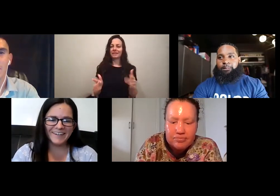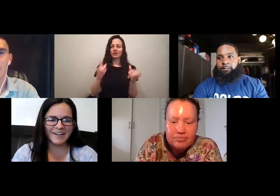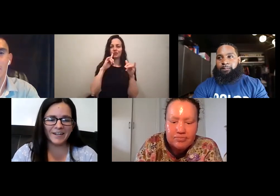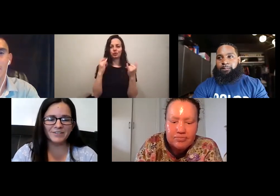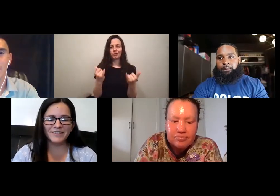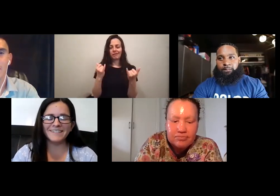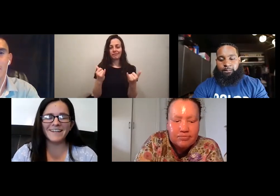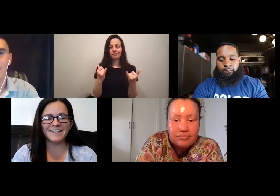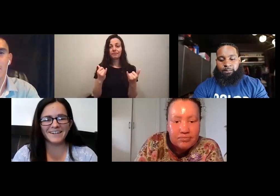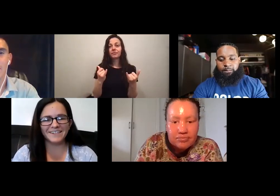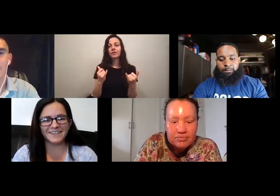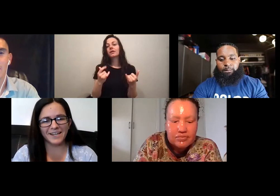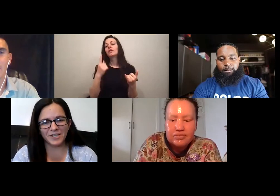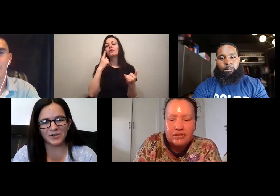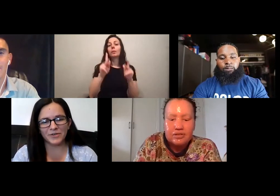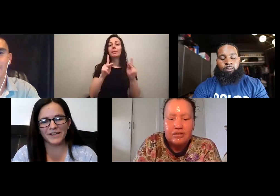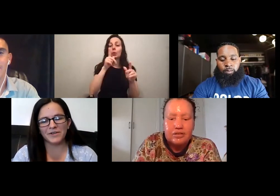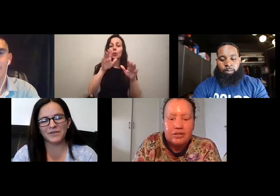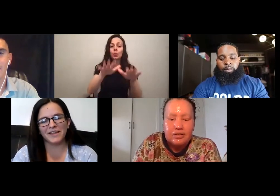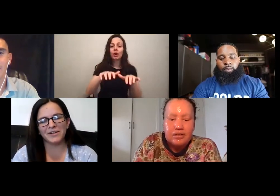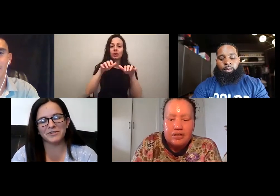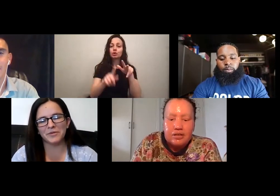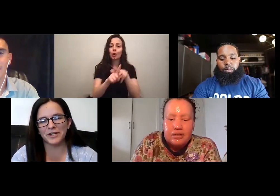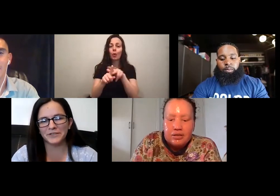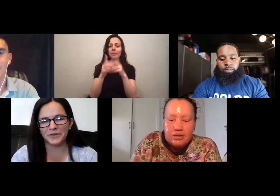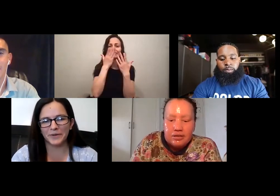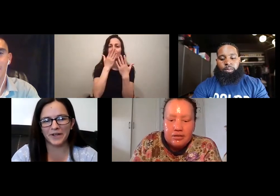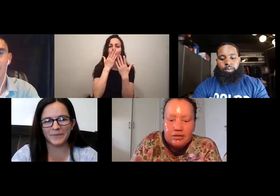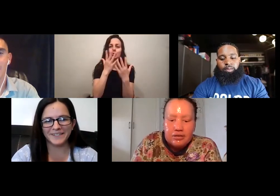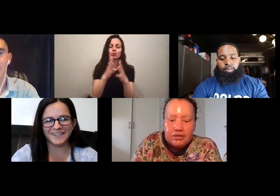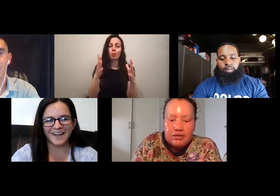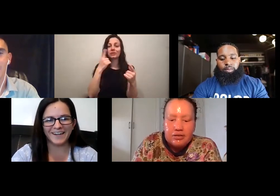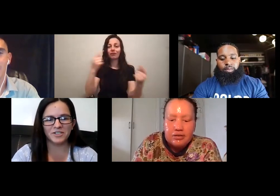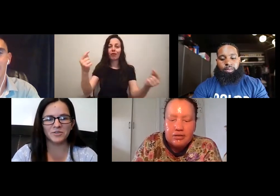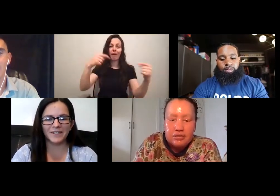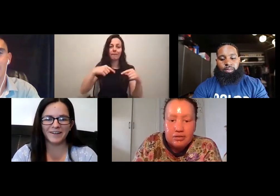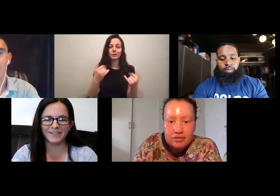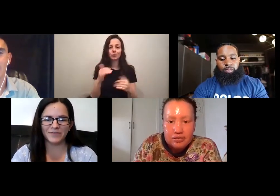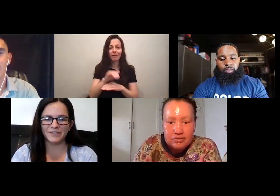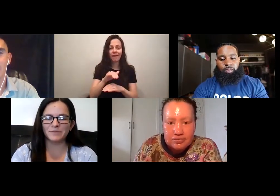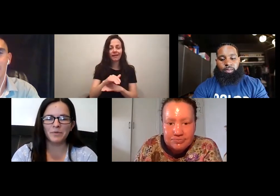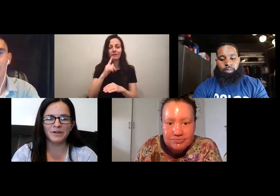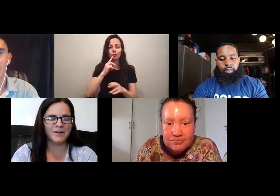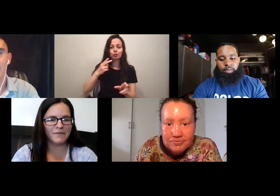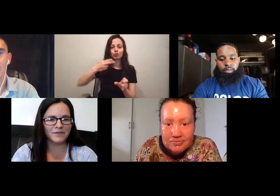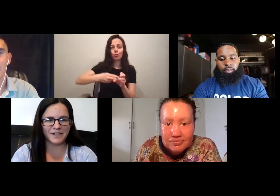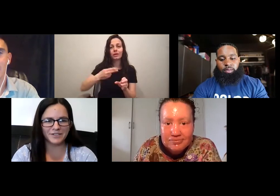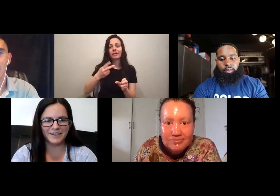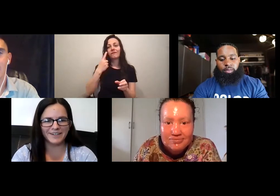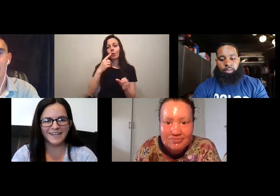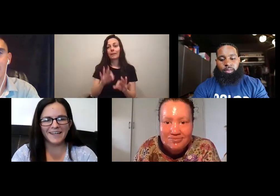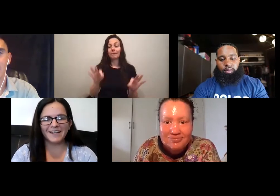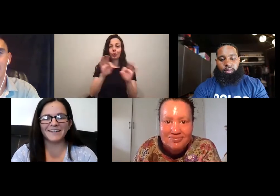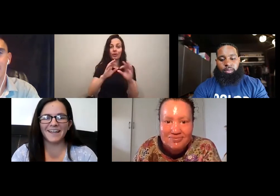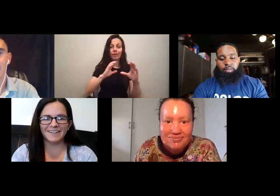evening. And to the attendees, thank you so much for coming tonight and joining us for this important